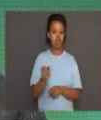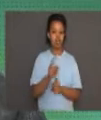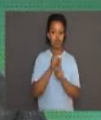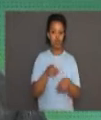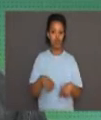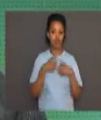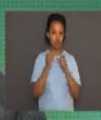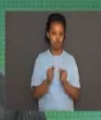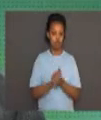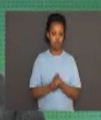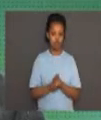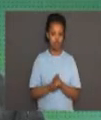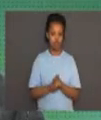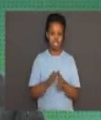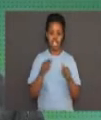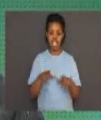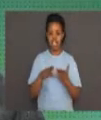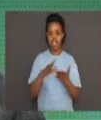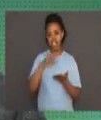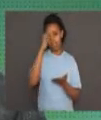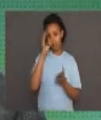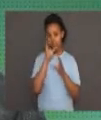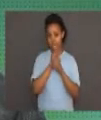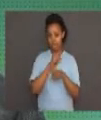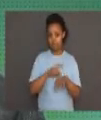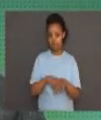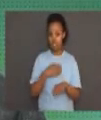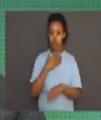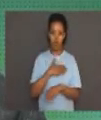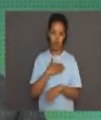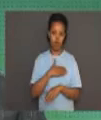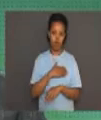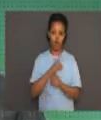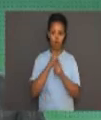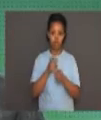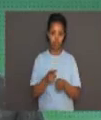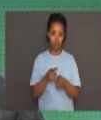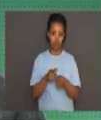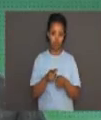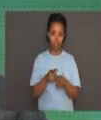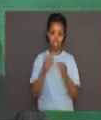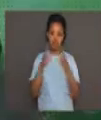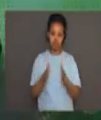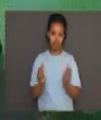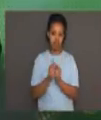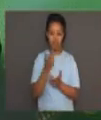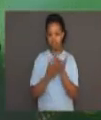answers. At the end of this lesson, please go over your answers with your